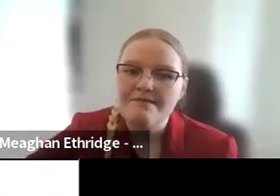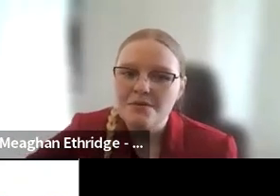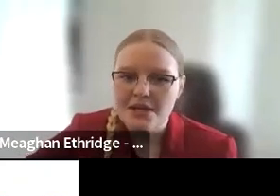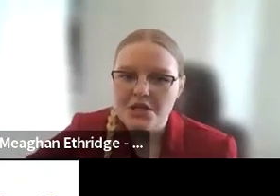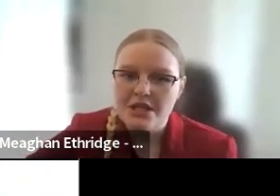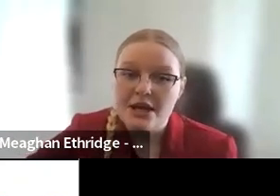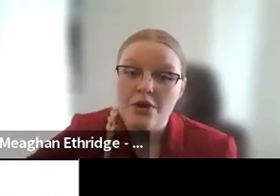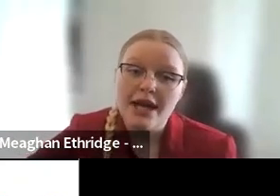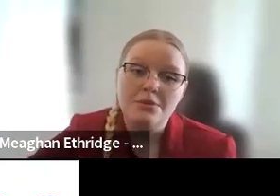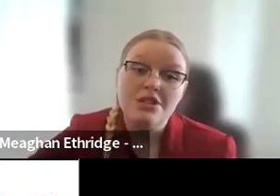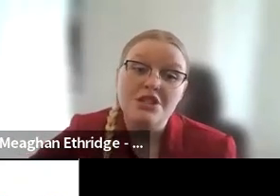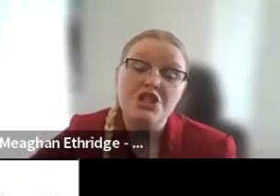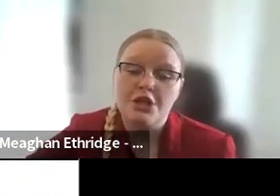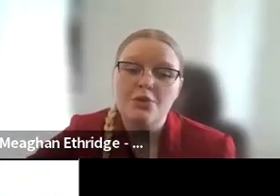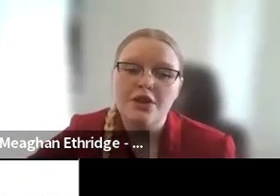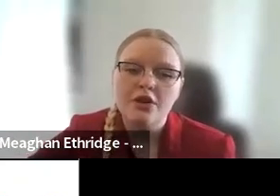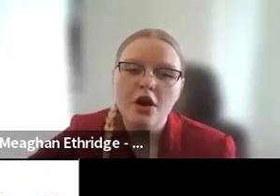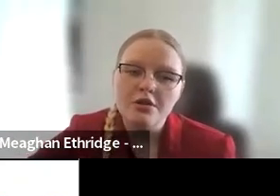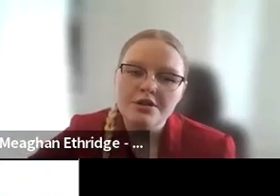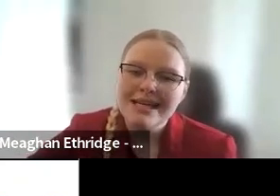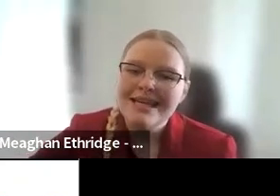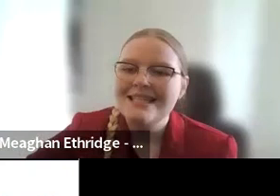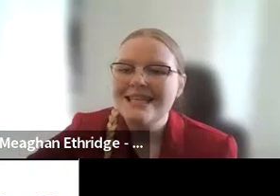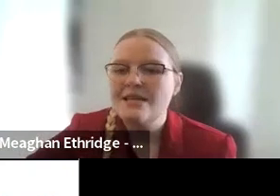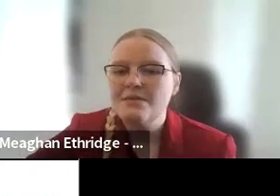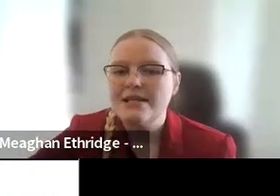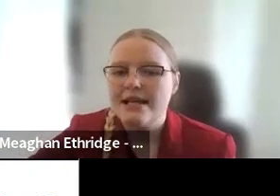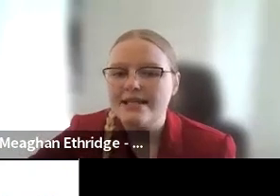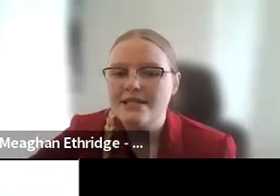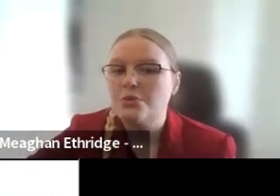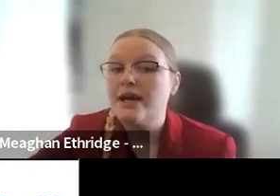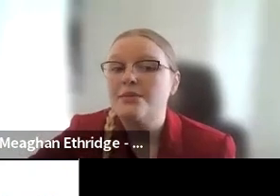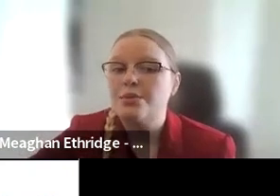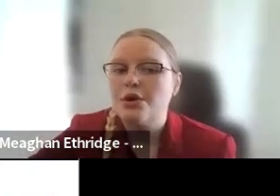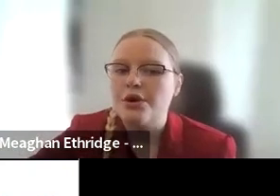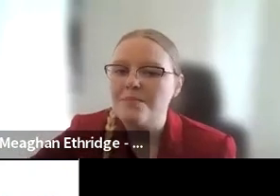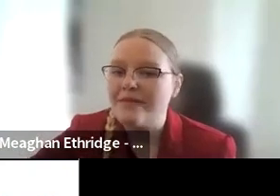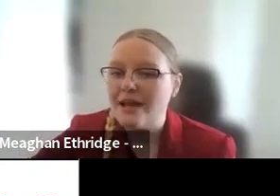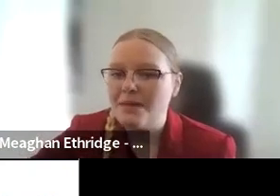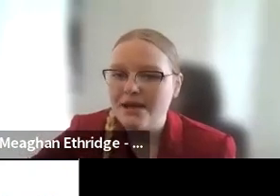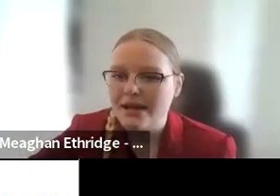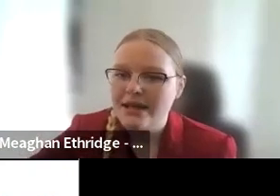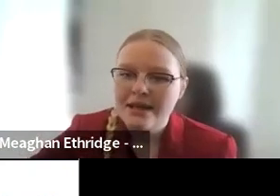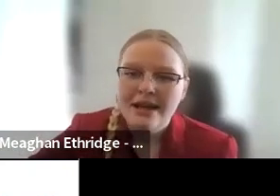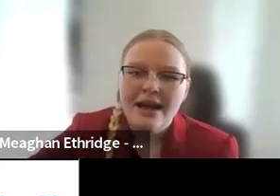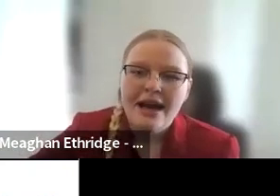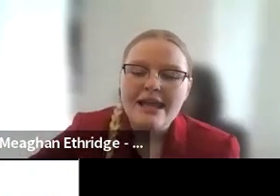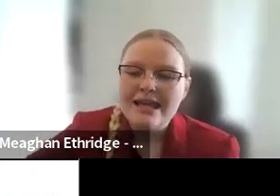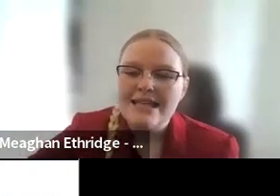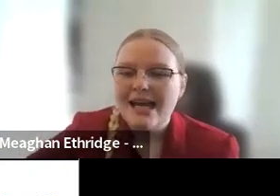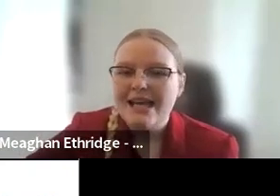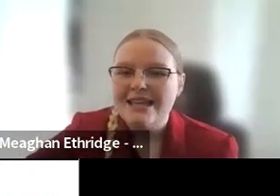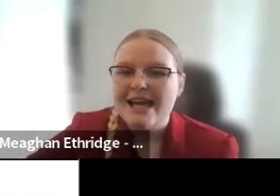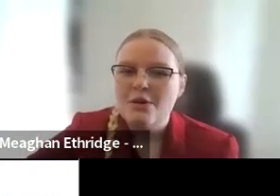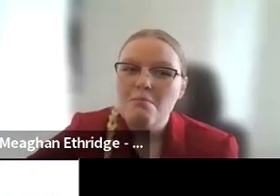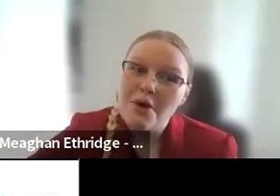this is the information that we're able to share with our callers to get them connected to whatever program that they may need. I